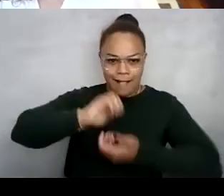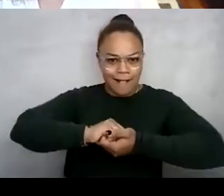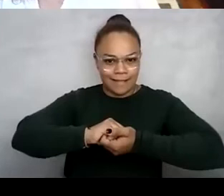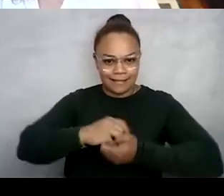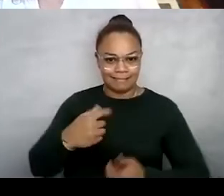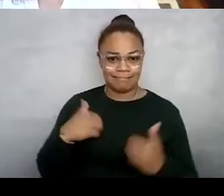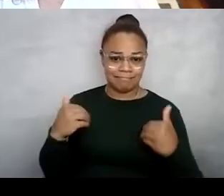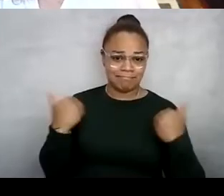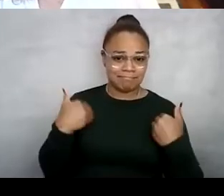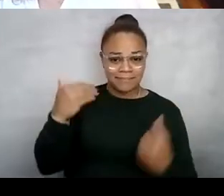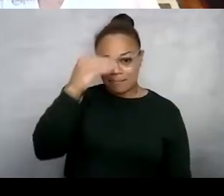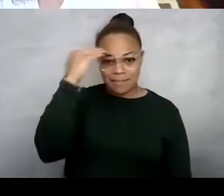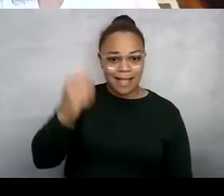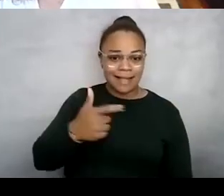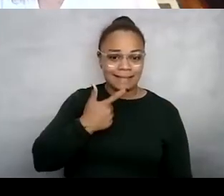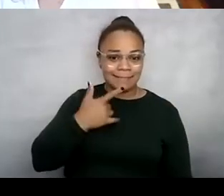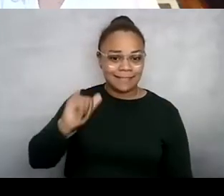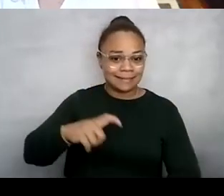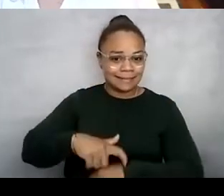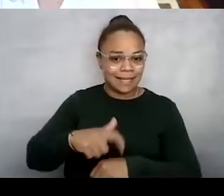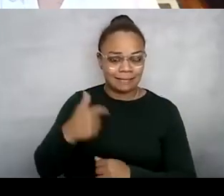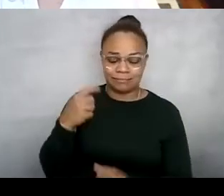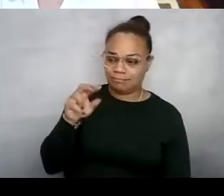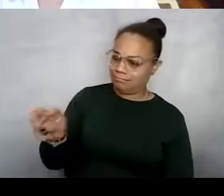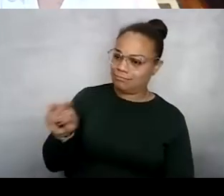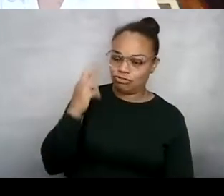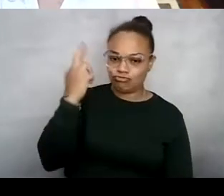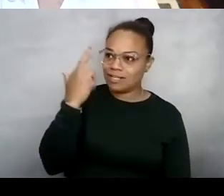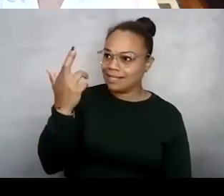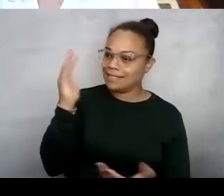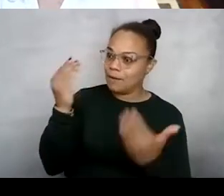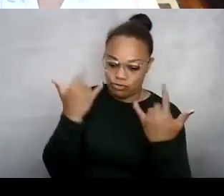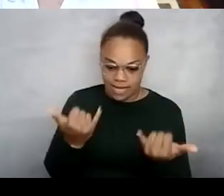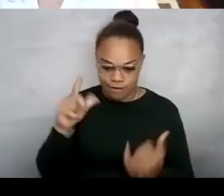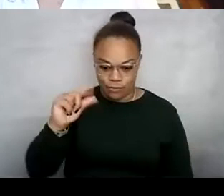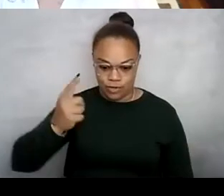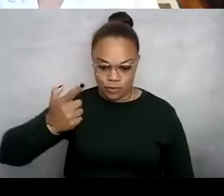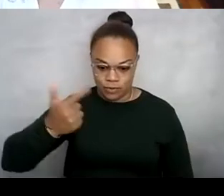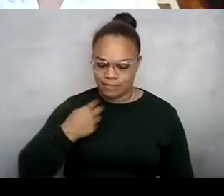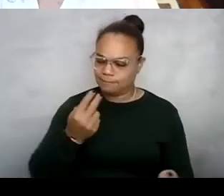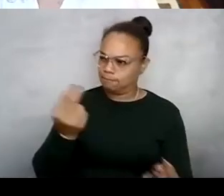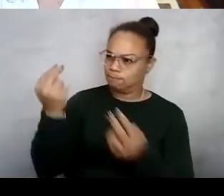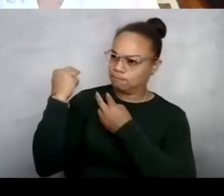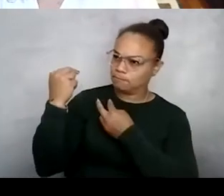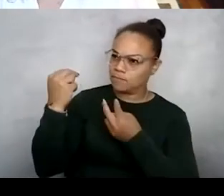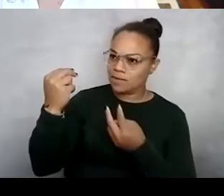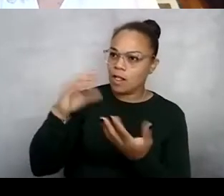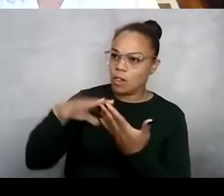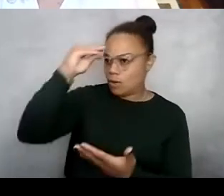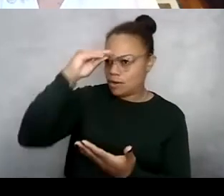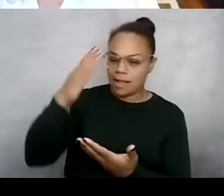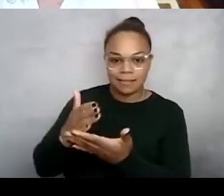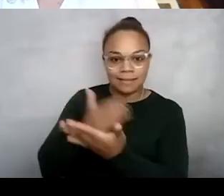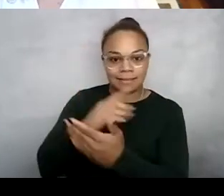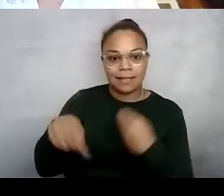17, realizing where we are now in 2021 are the lessons learned about how we move forward. And here's the most important